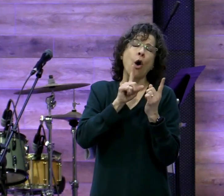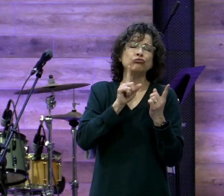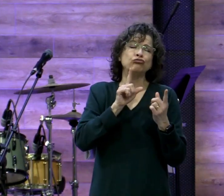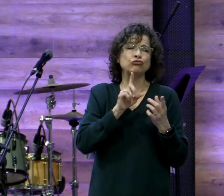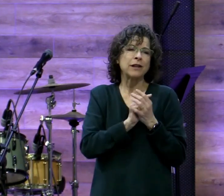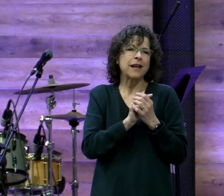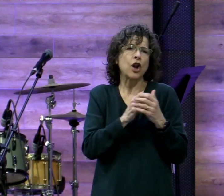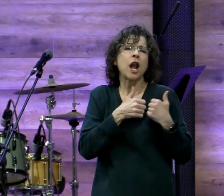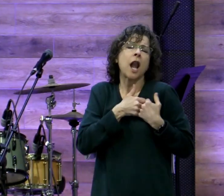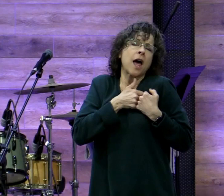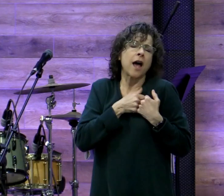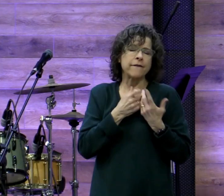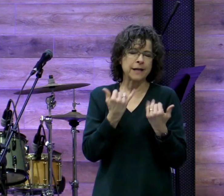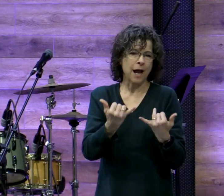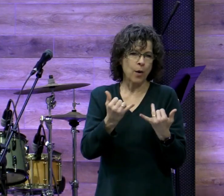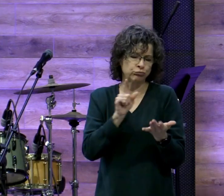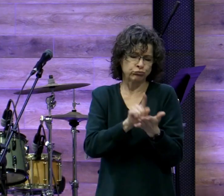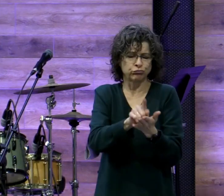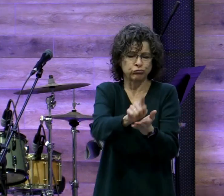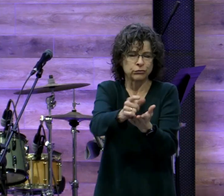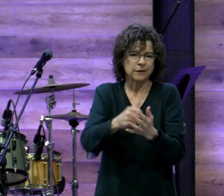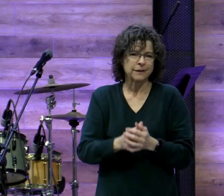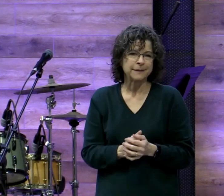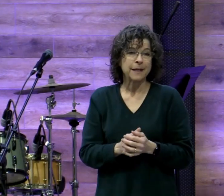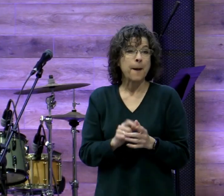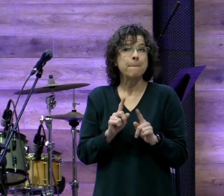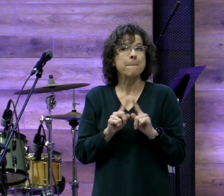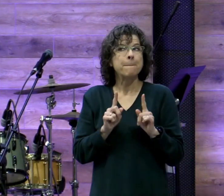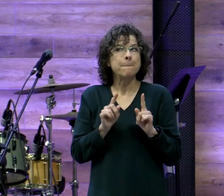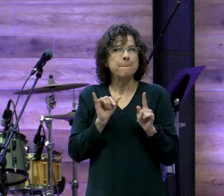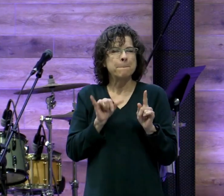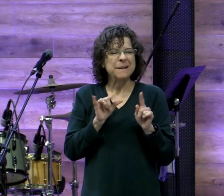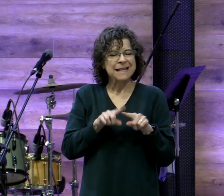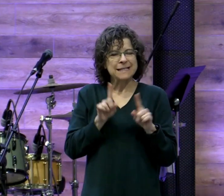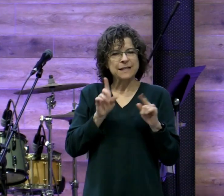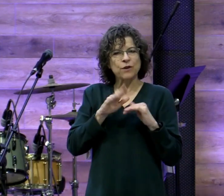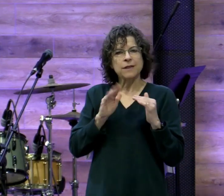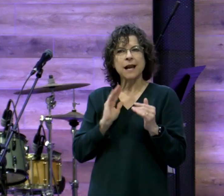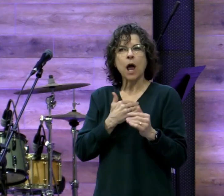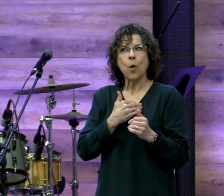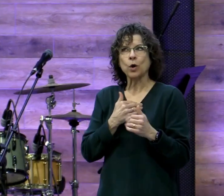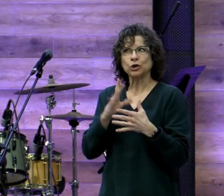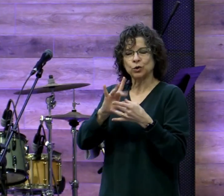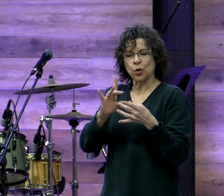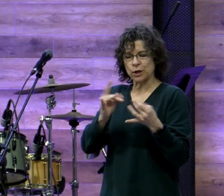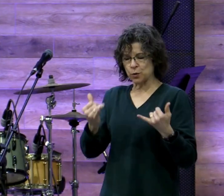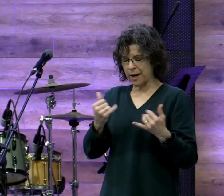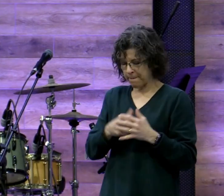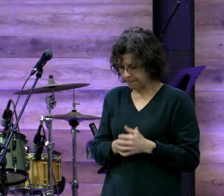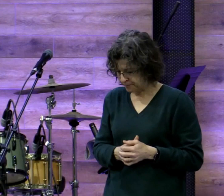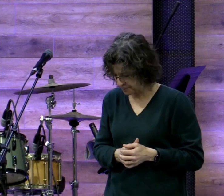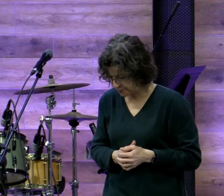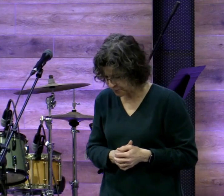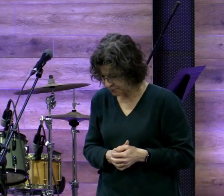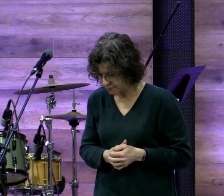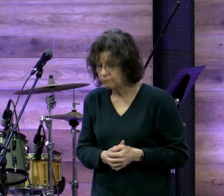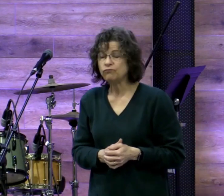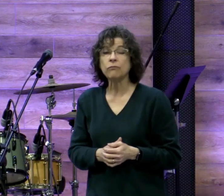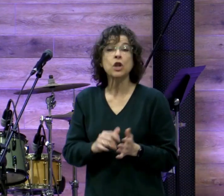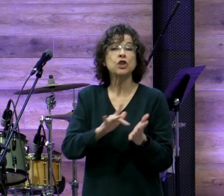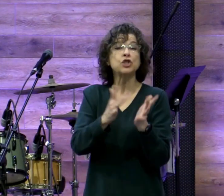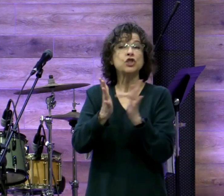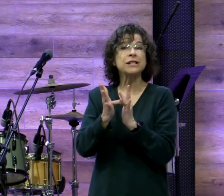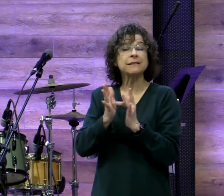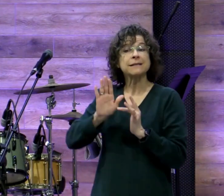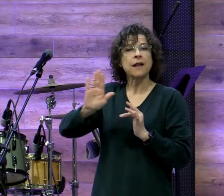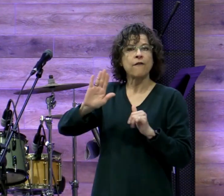But today we're going to read the story of Jesus' first miracle, or his first sign, his way of declaring to the world